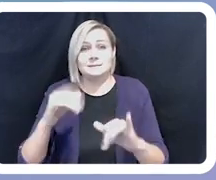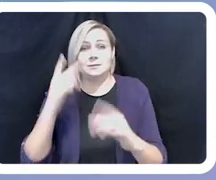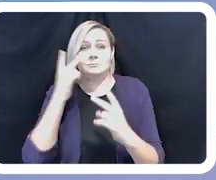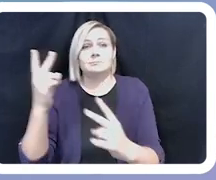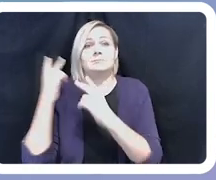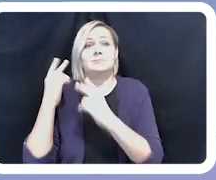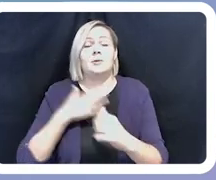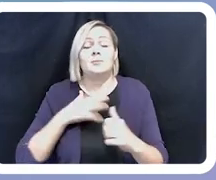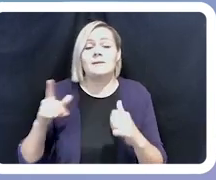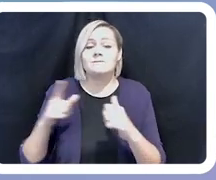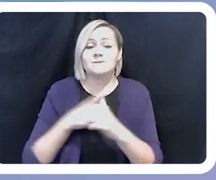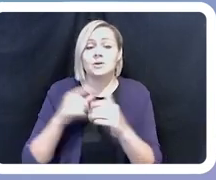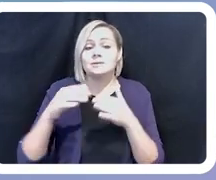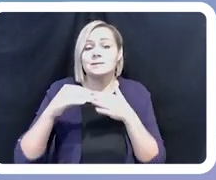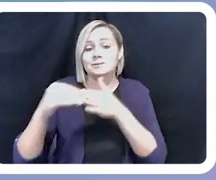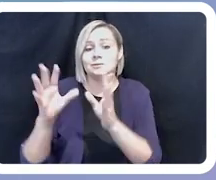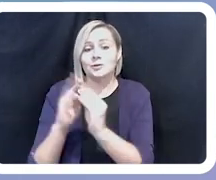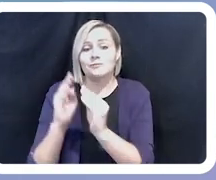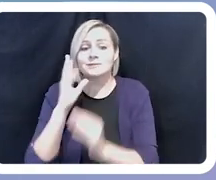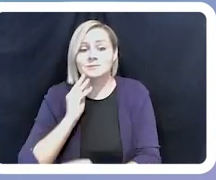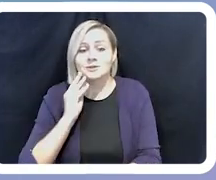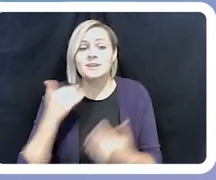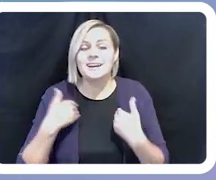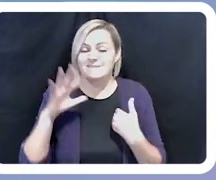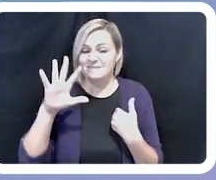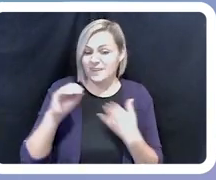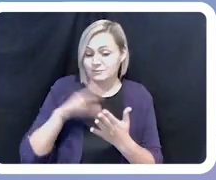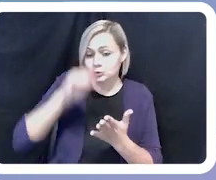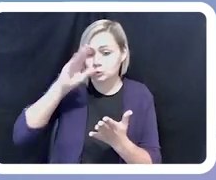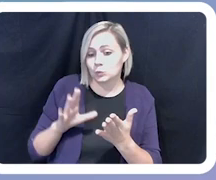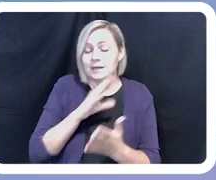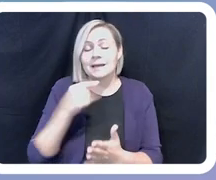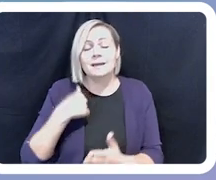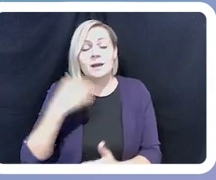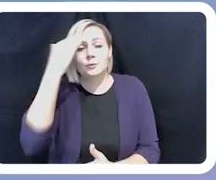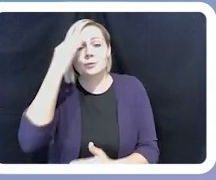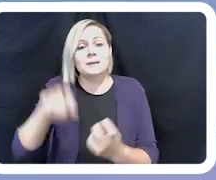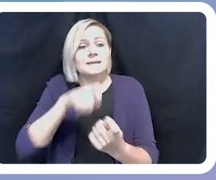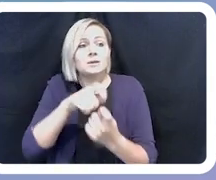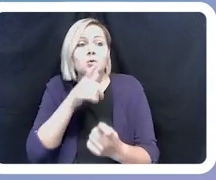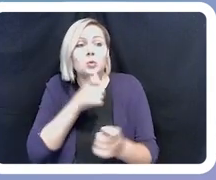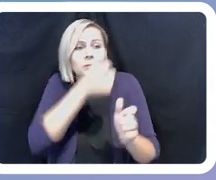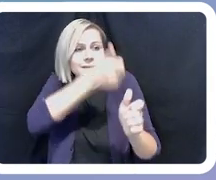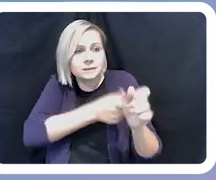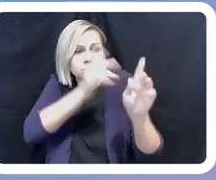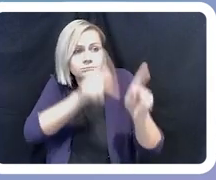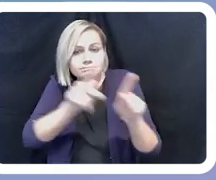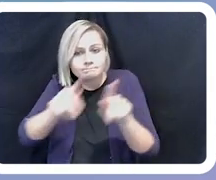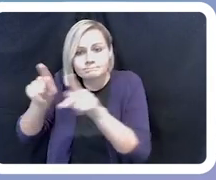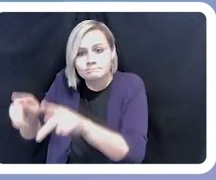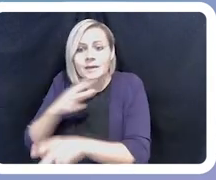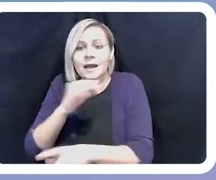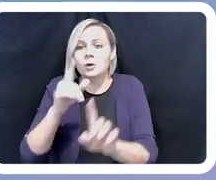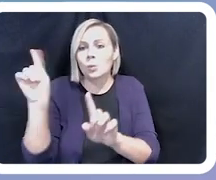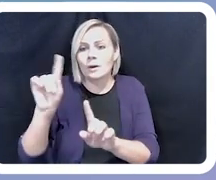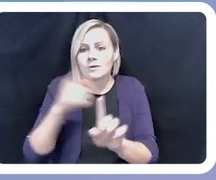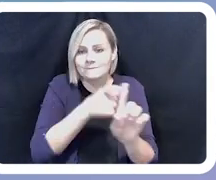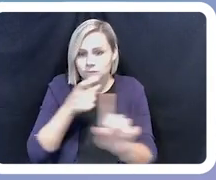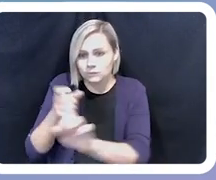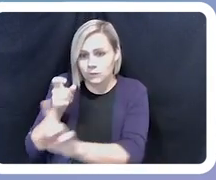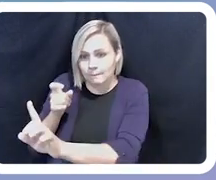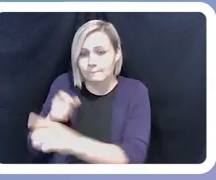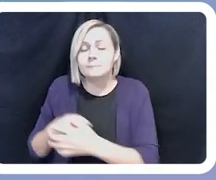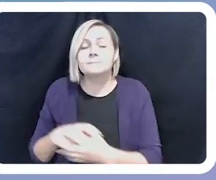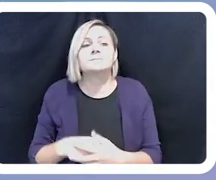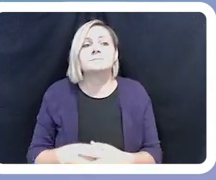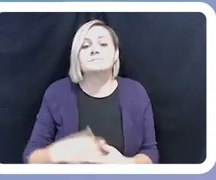still remember my very first leadership conference experience. There were 50 students, and I knew exactly who they were and where they were from. It is